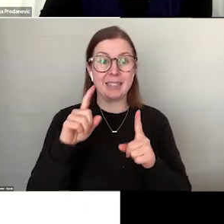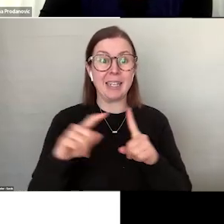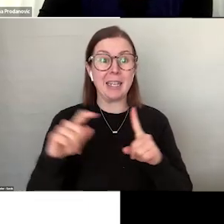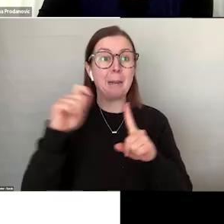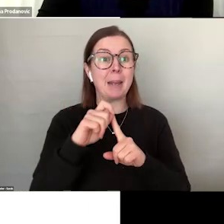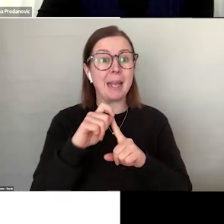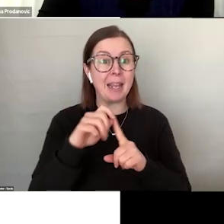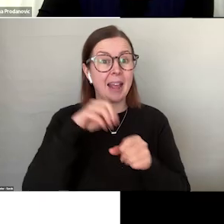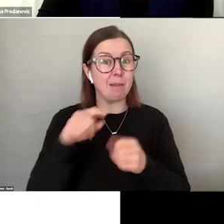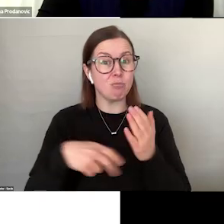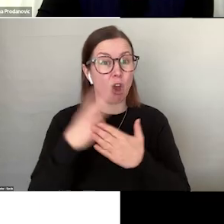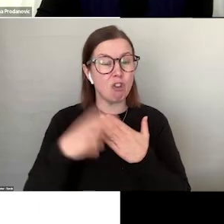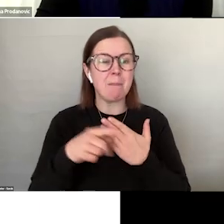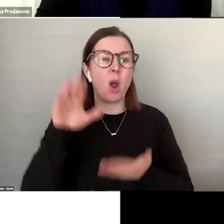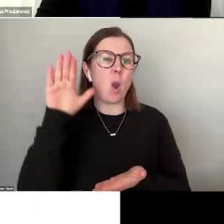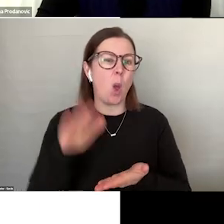low.